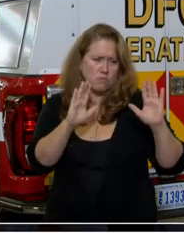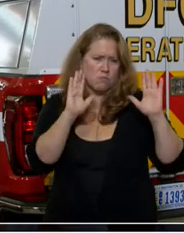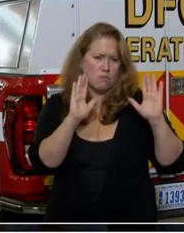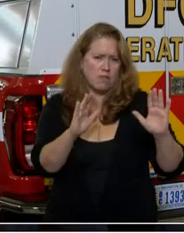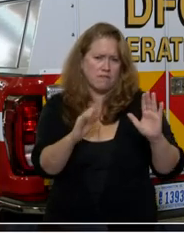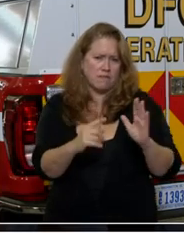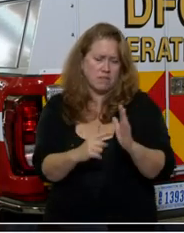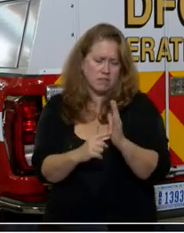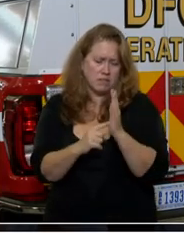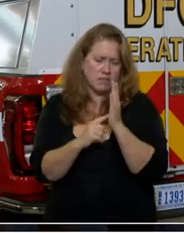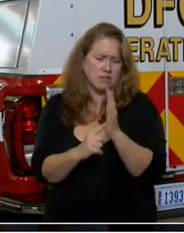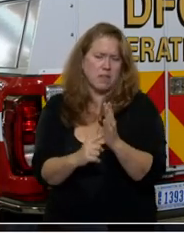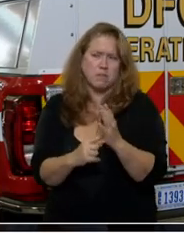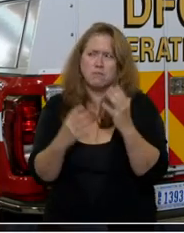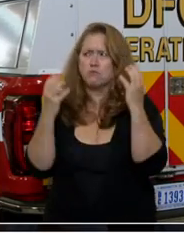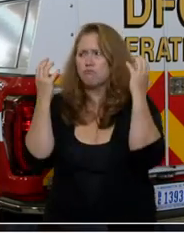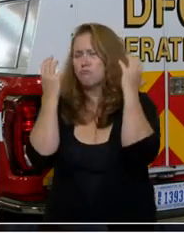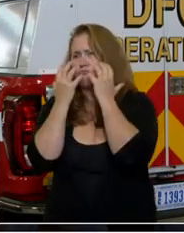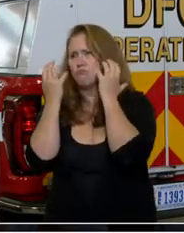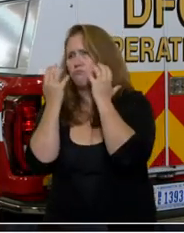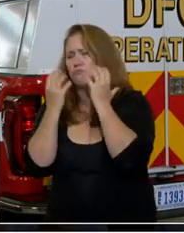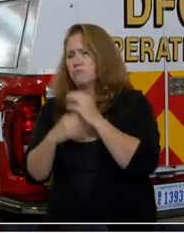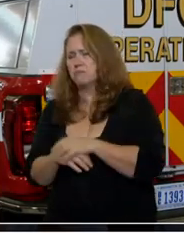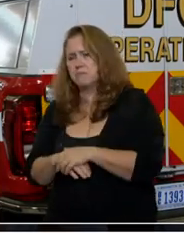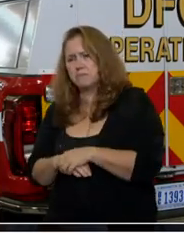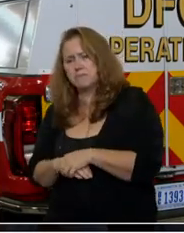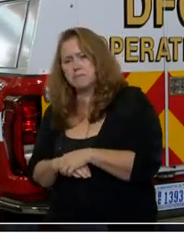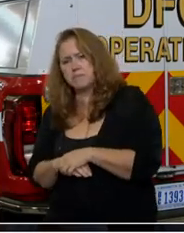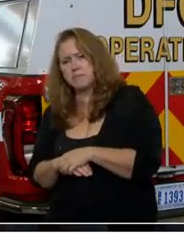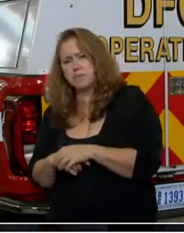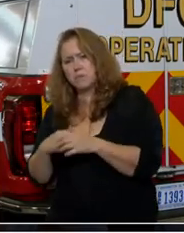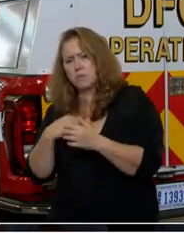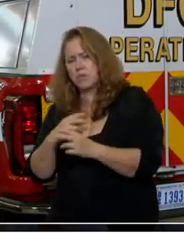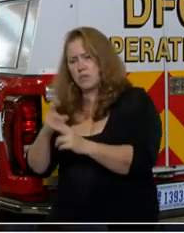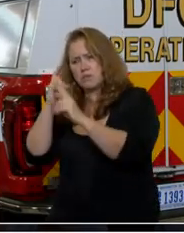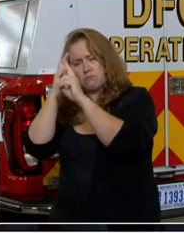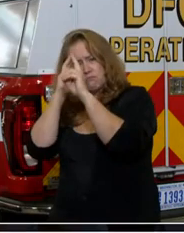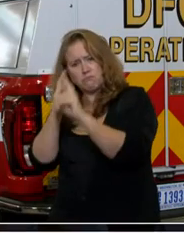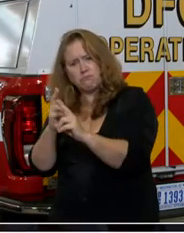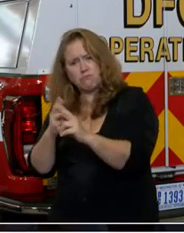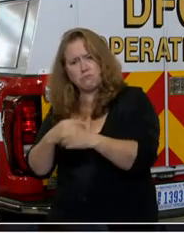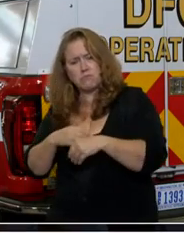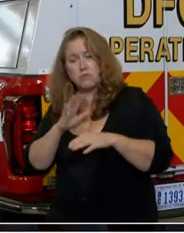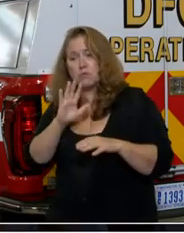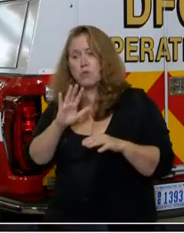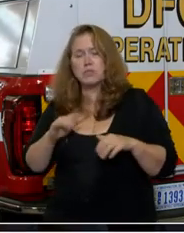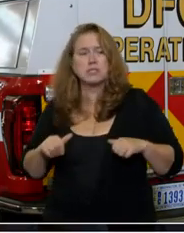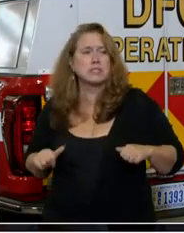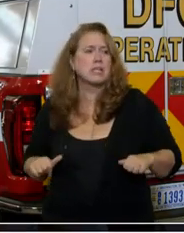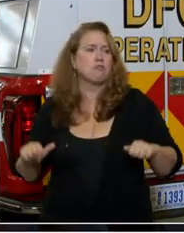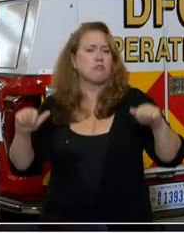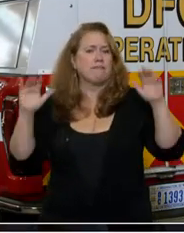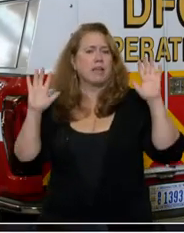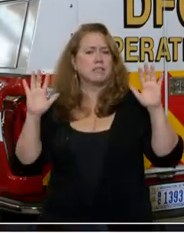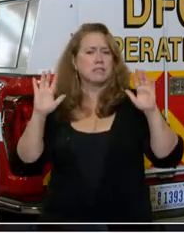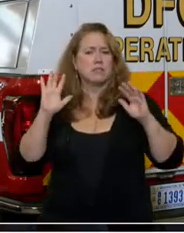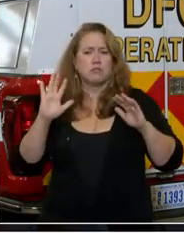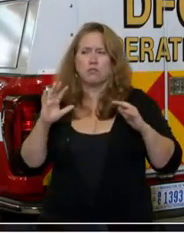your sacrifice and memory of the courage of so many of your colleagues as well 22 years ago